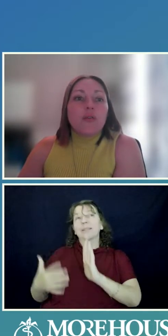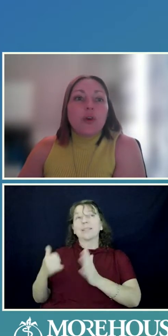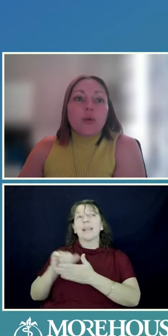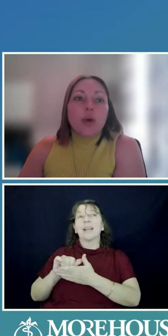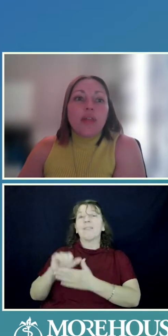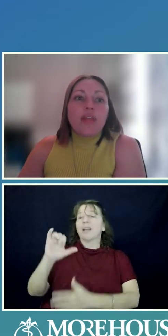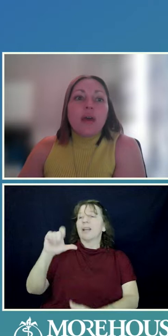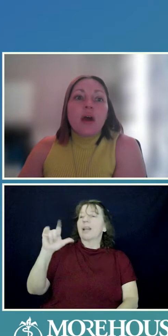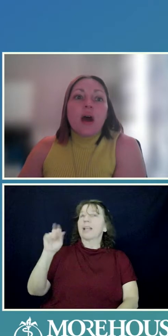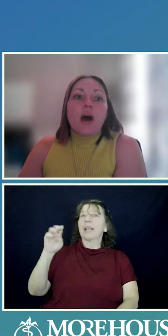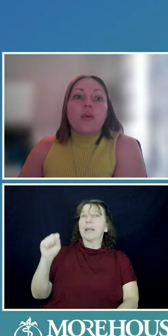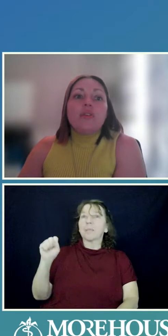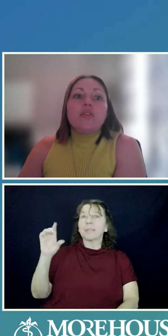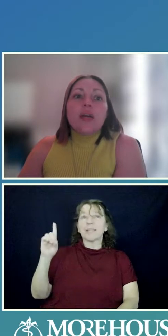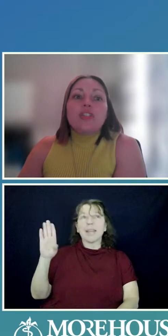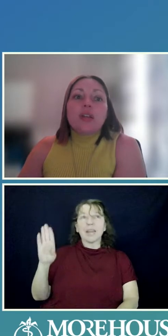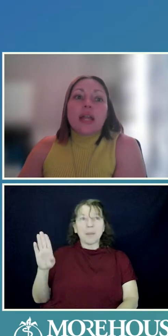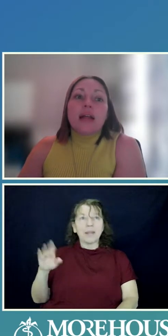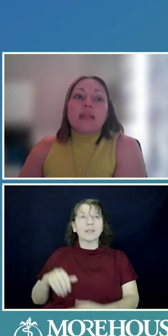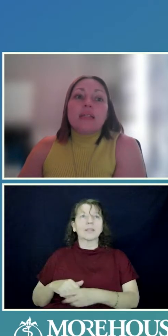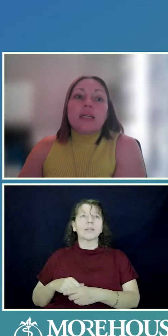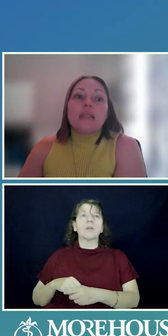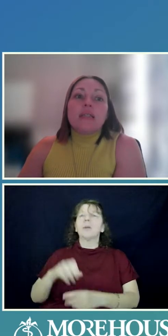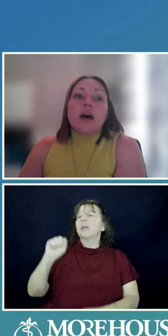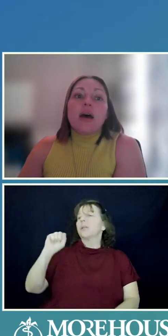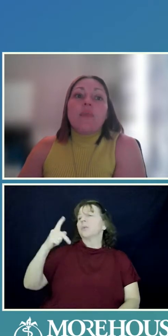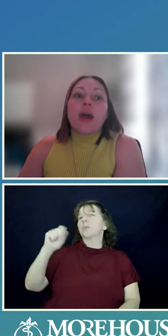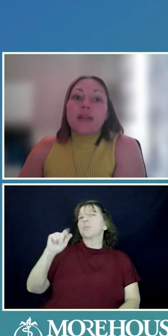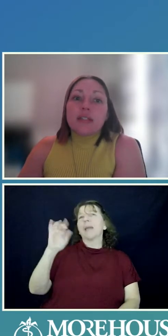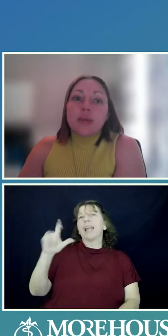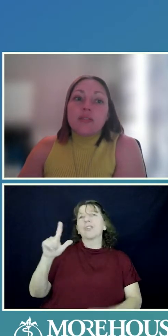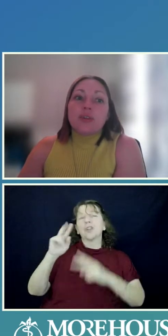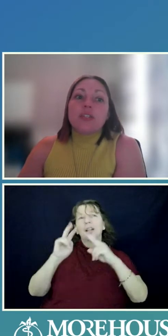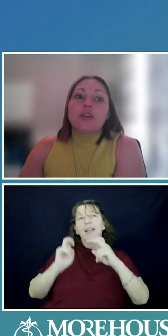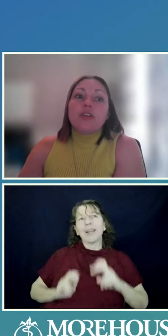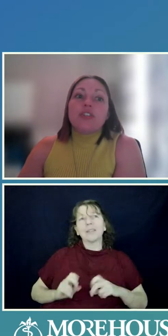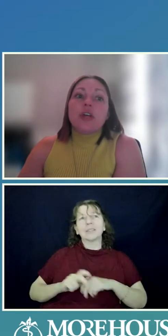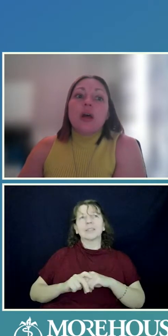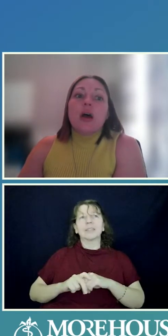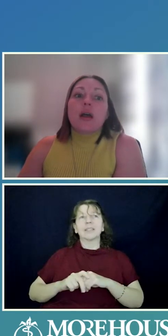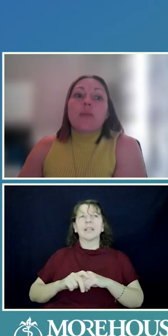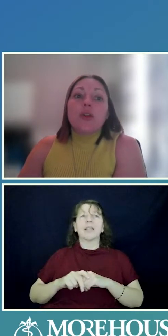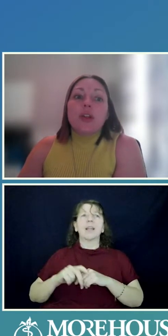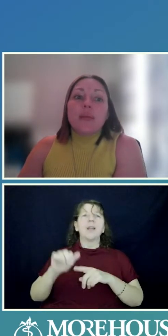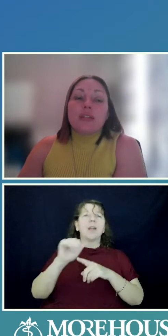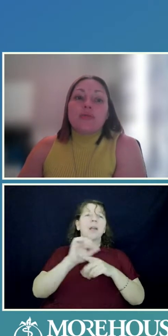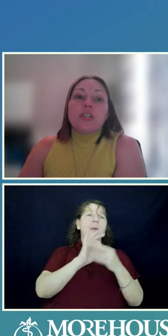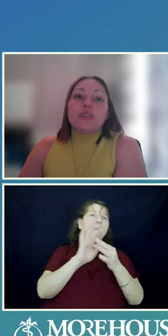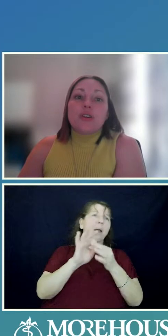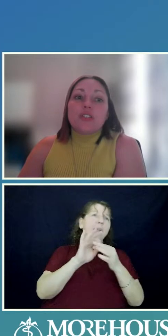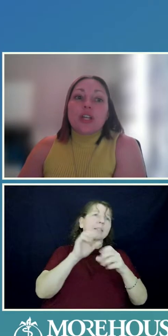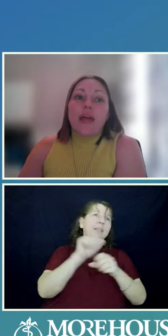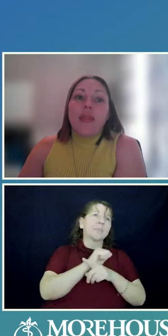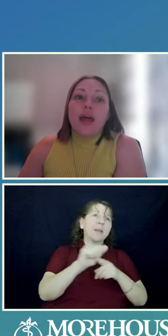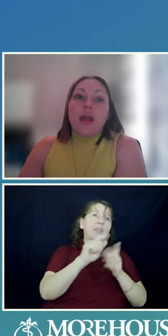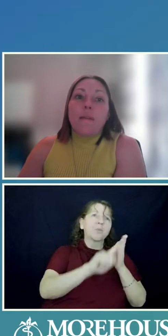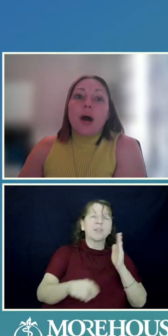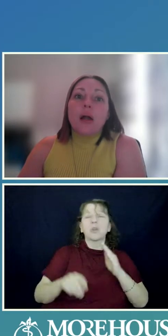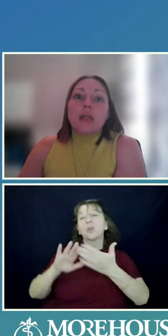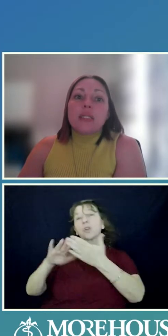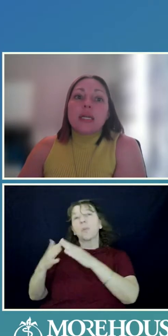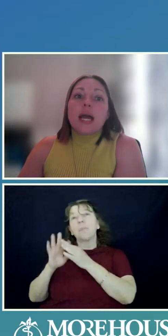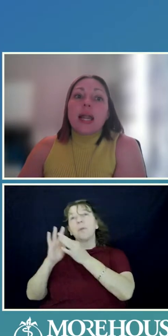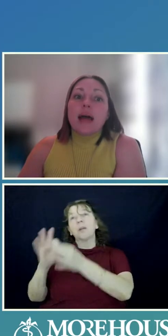a lot of work with. We do spatial analyses, practice-based research, community-based research, and